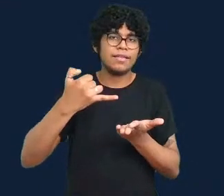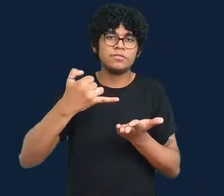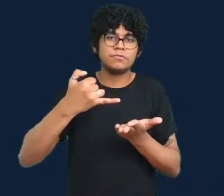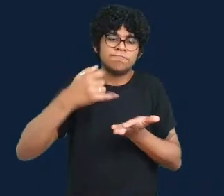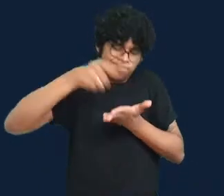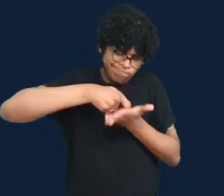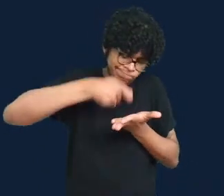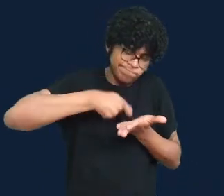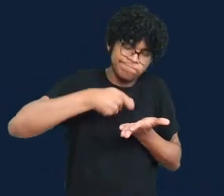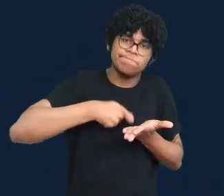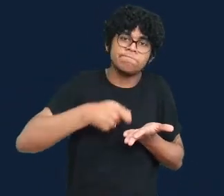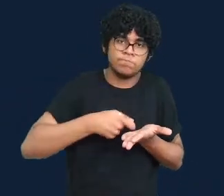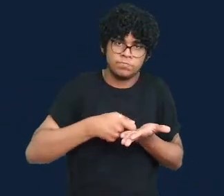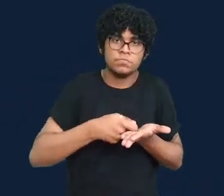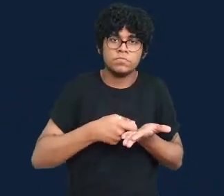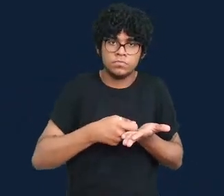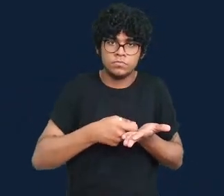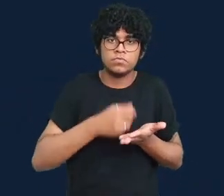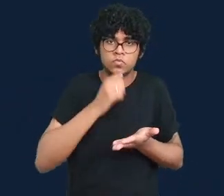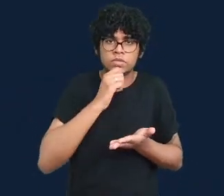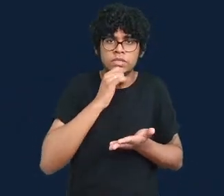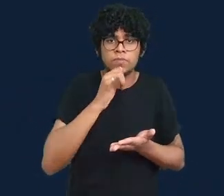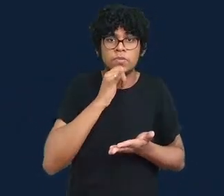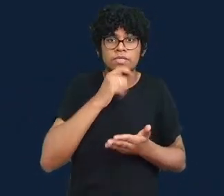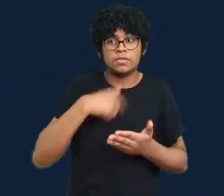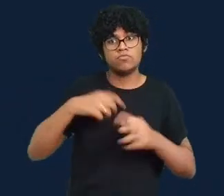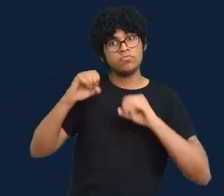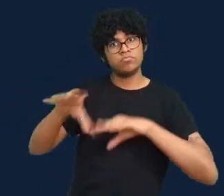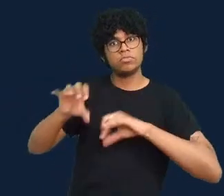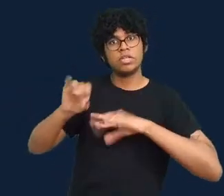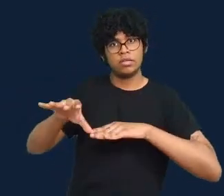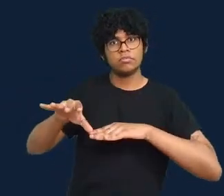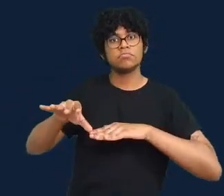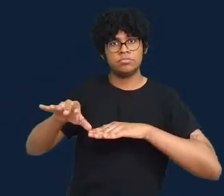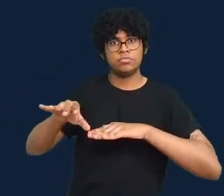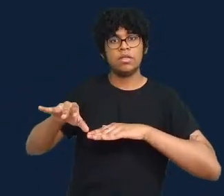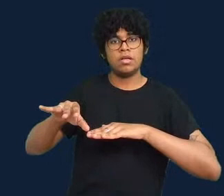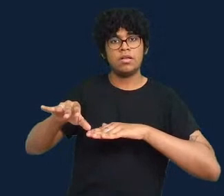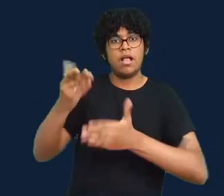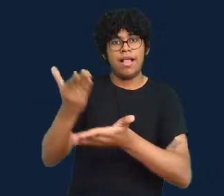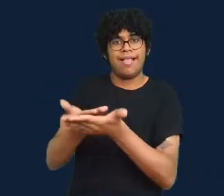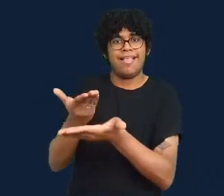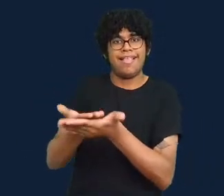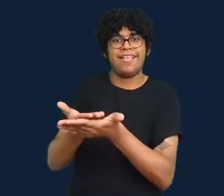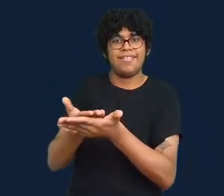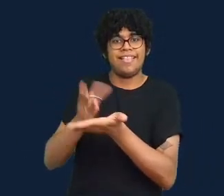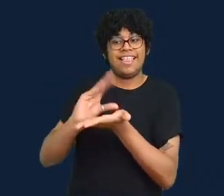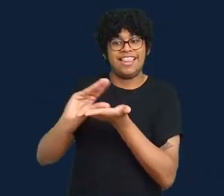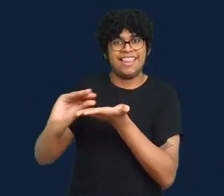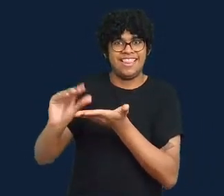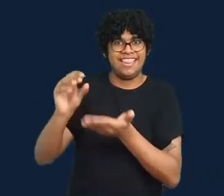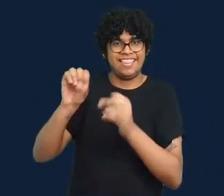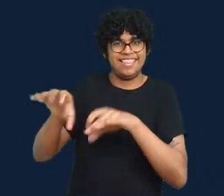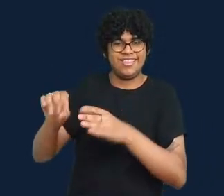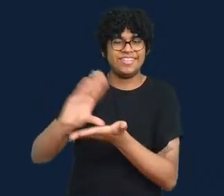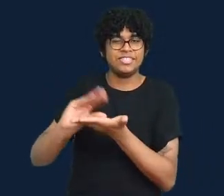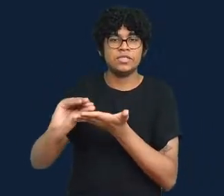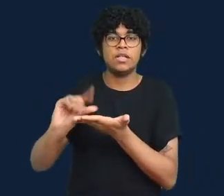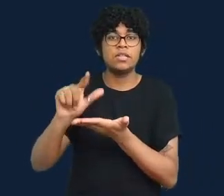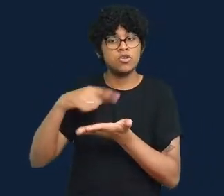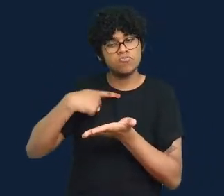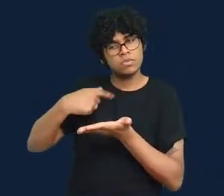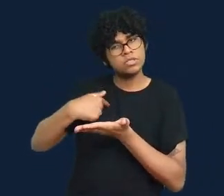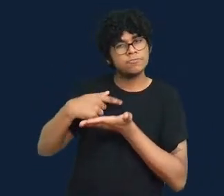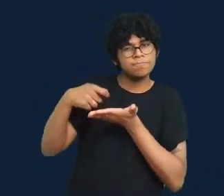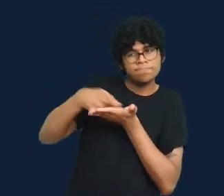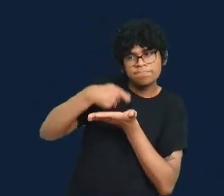charts, because I think one great way to learn is also to put constraints. What happens is when we